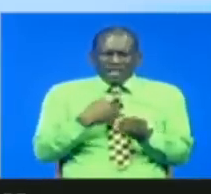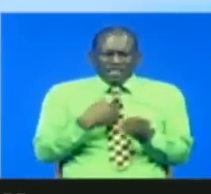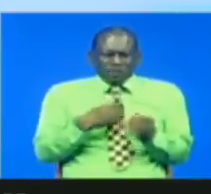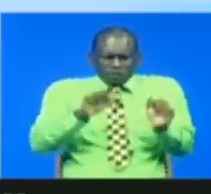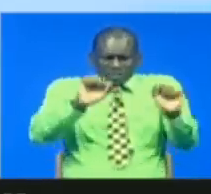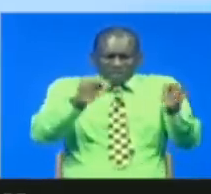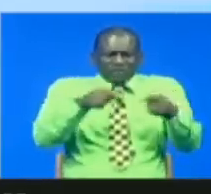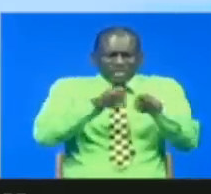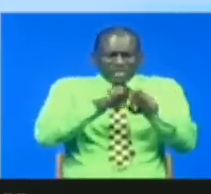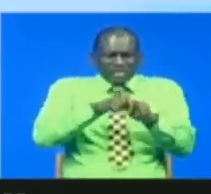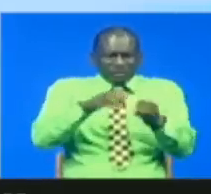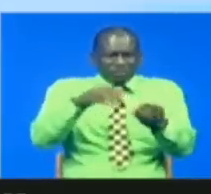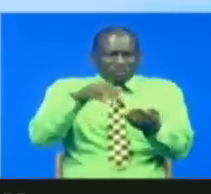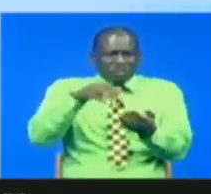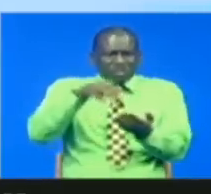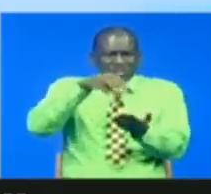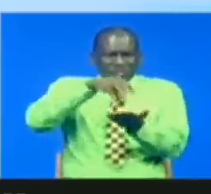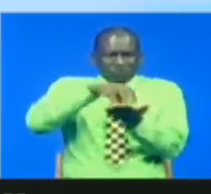very same encounter. Smriti?